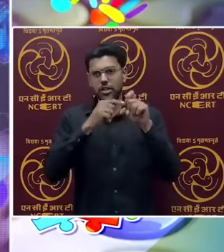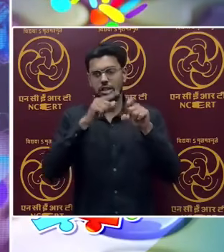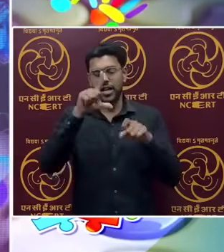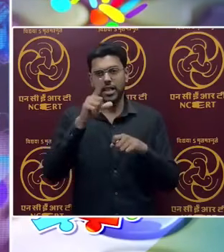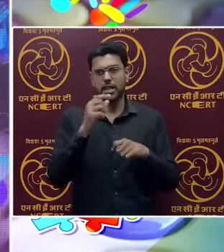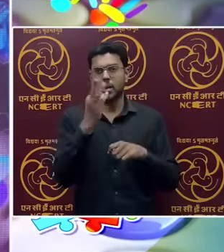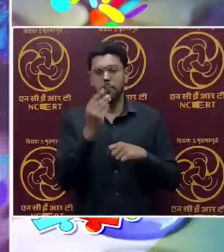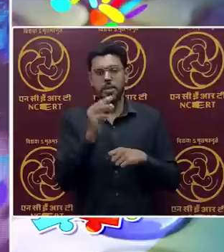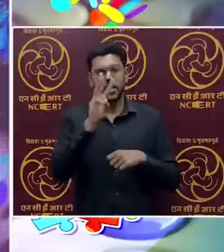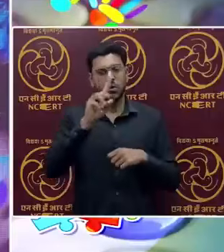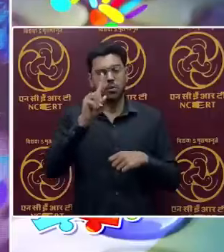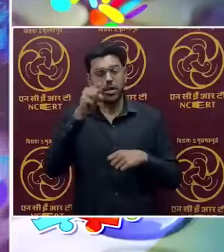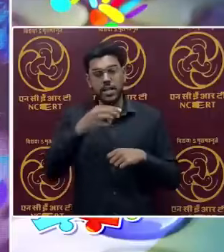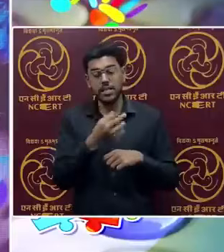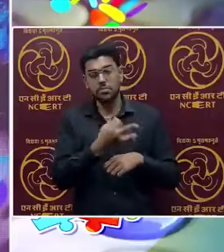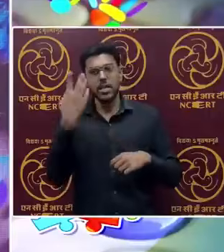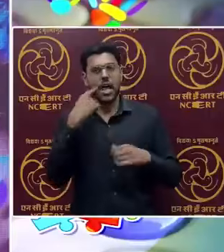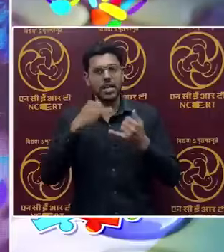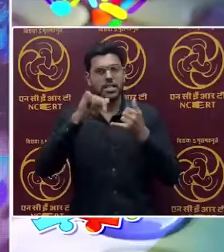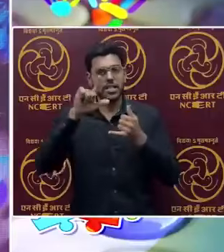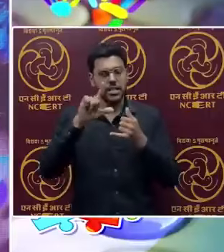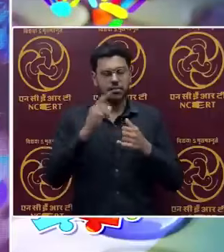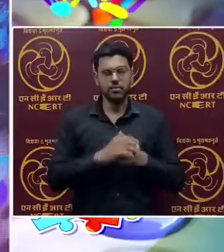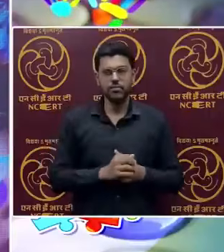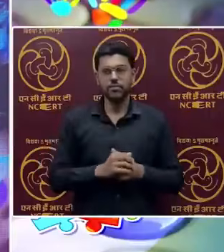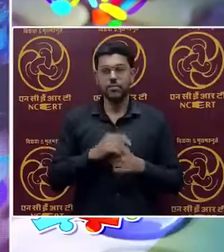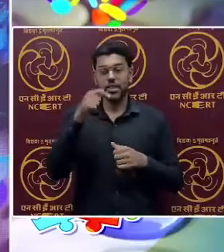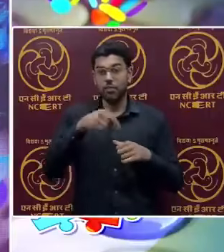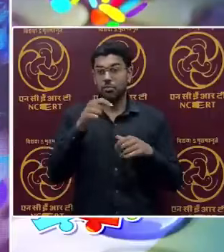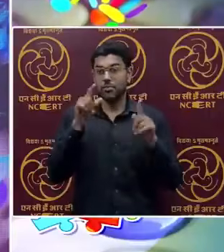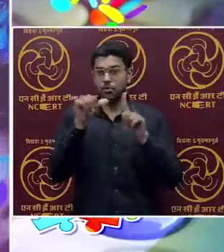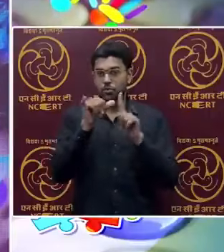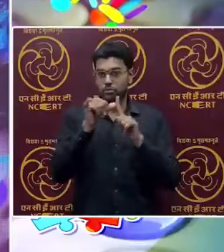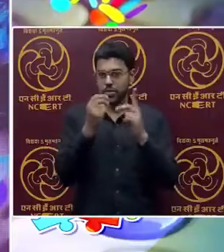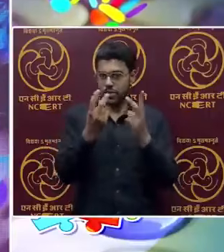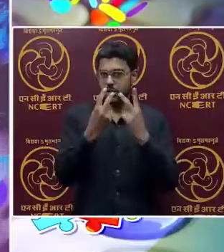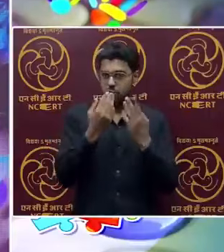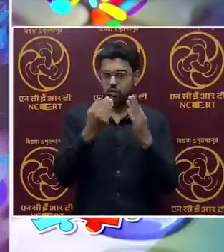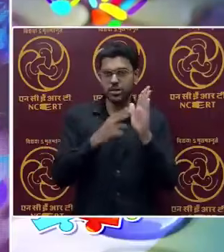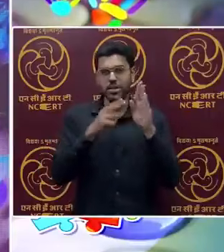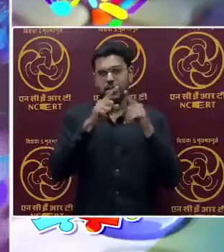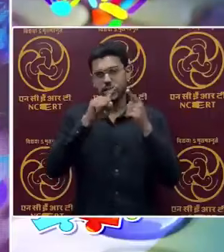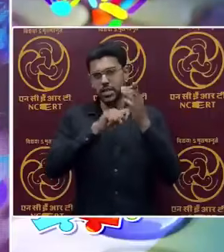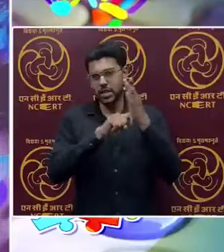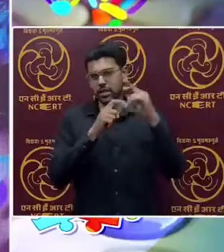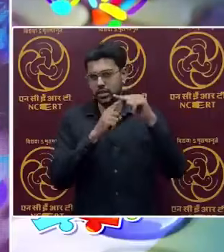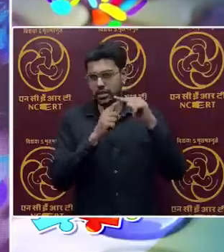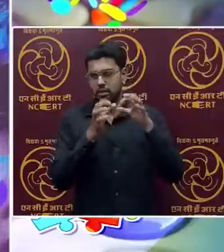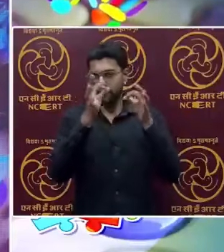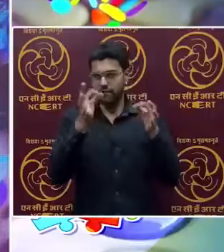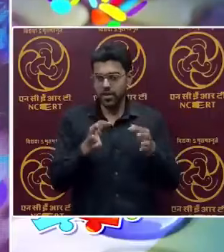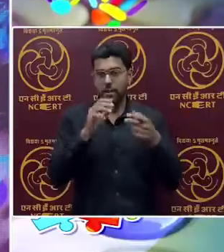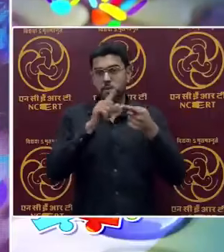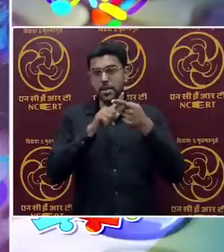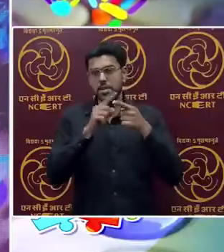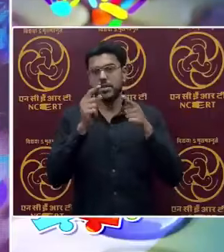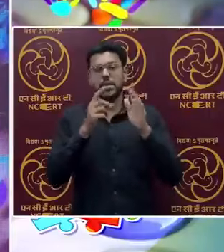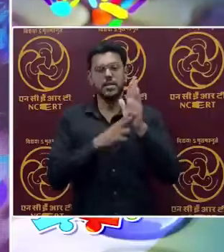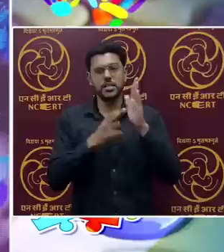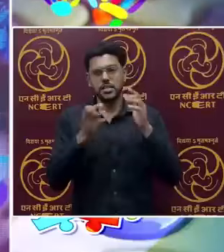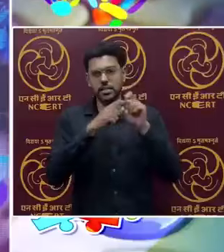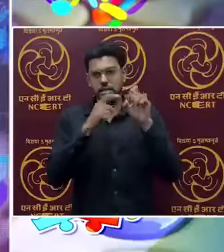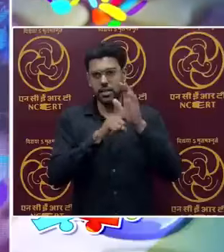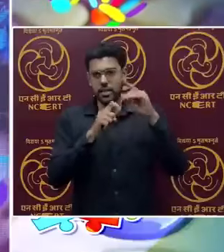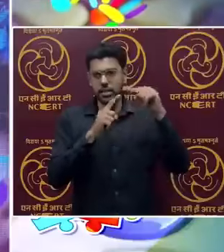special ISL channel. You're also watching us live on our YouTube handles NCERT Official and NCERT Events. It's